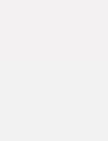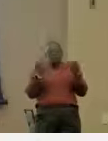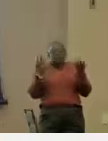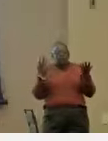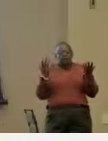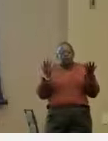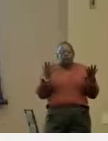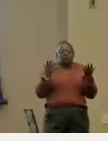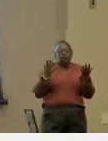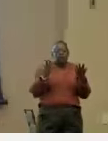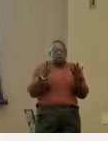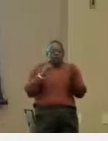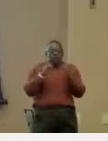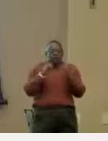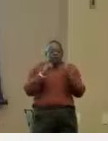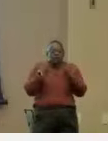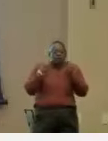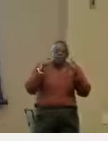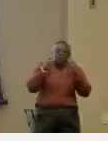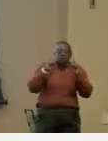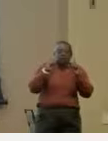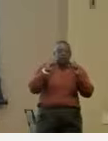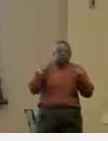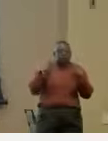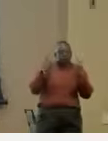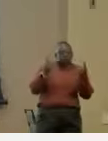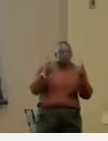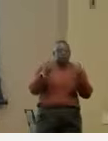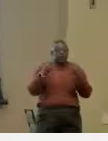effective are our CAR T cells in our lupus patients that we've examined so far?